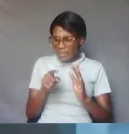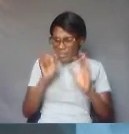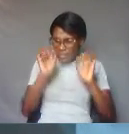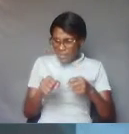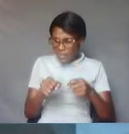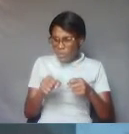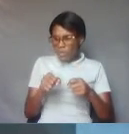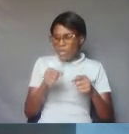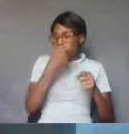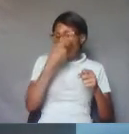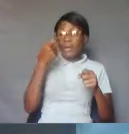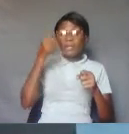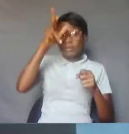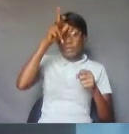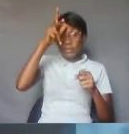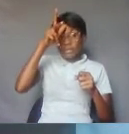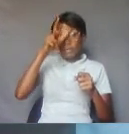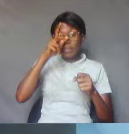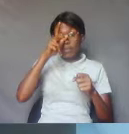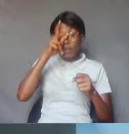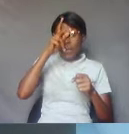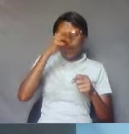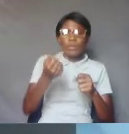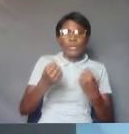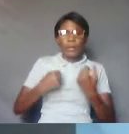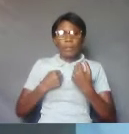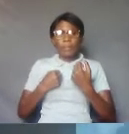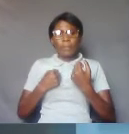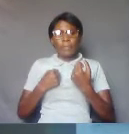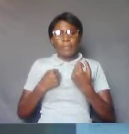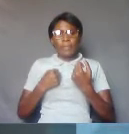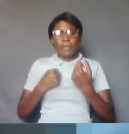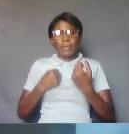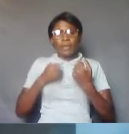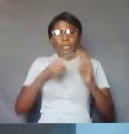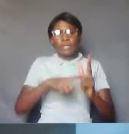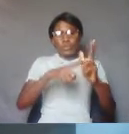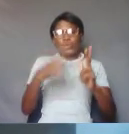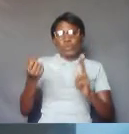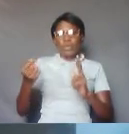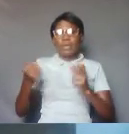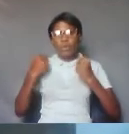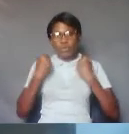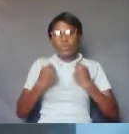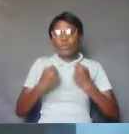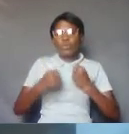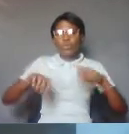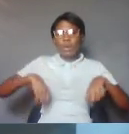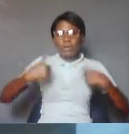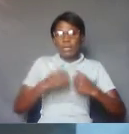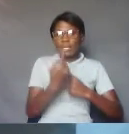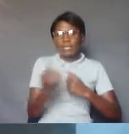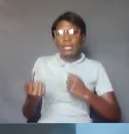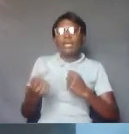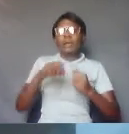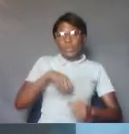signs of God's power over particular conditions. She says very rarely are people with